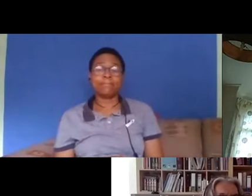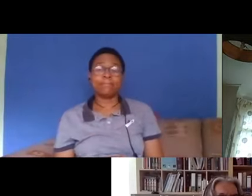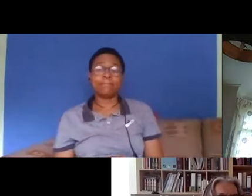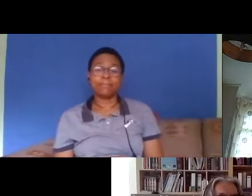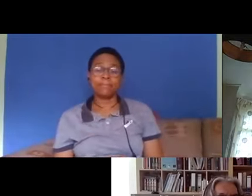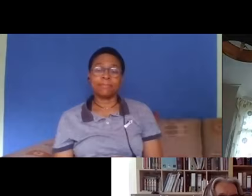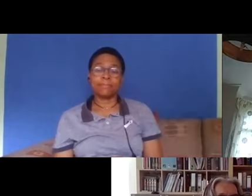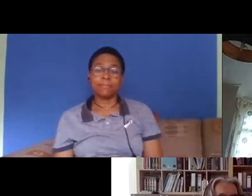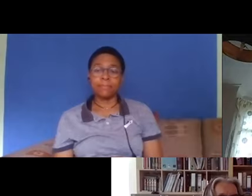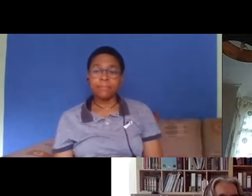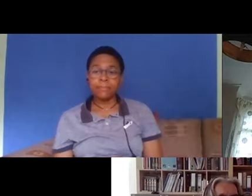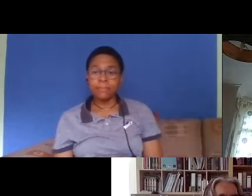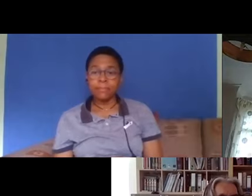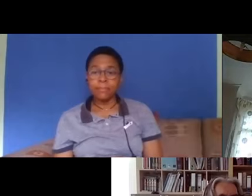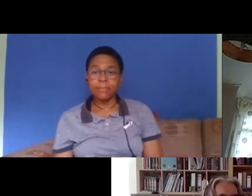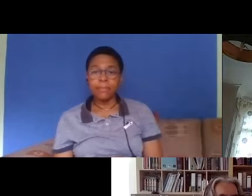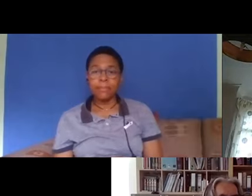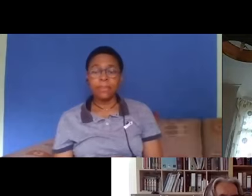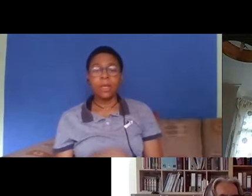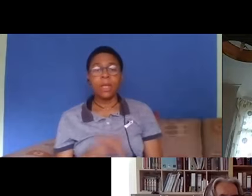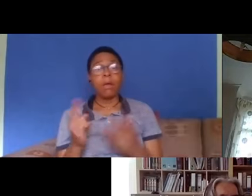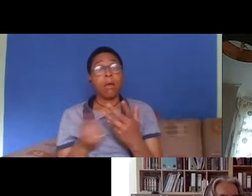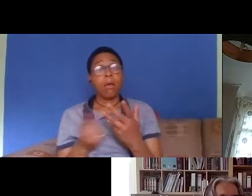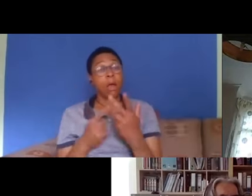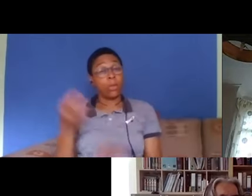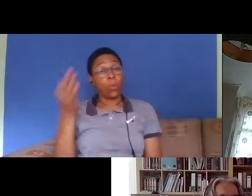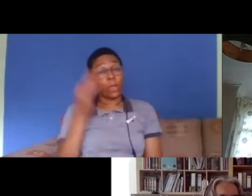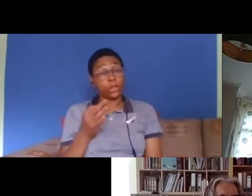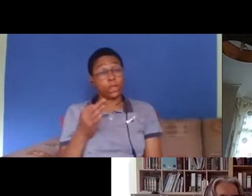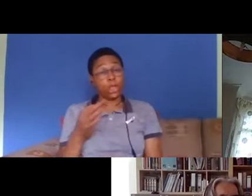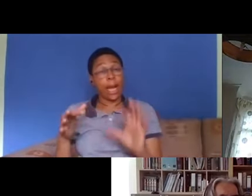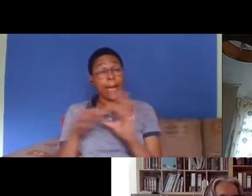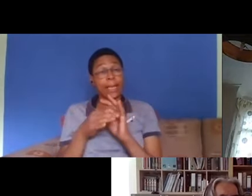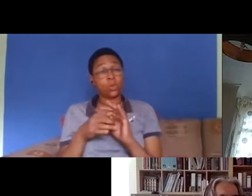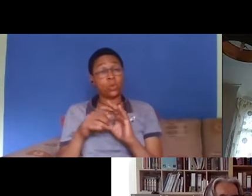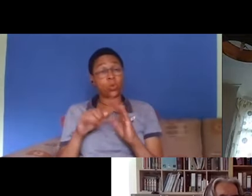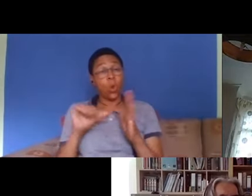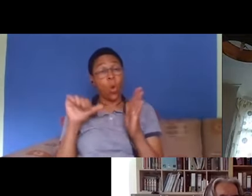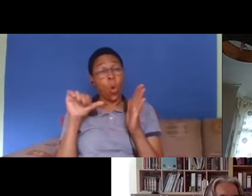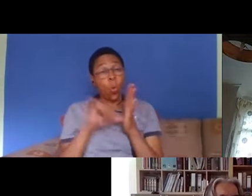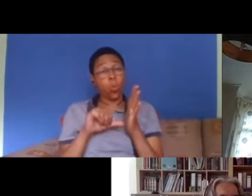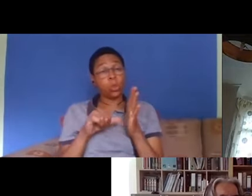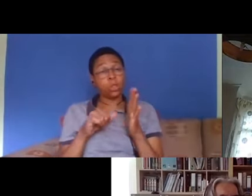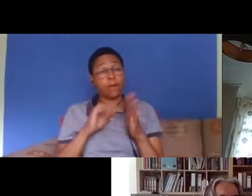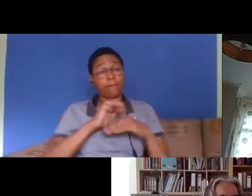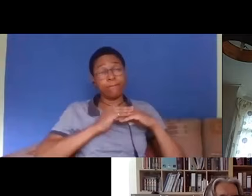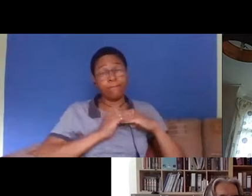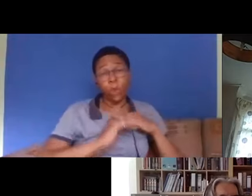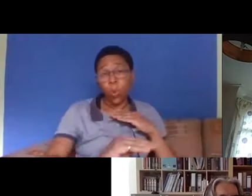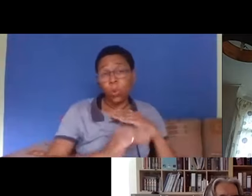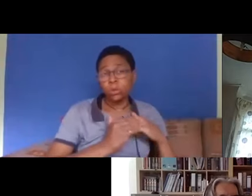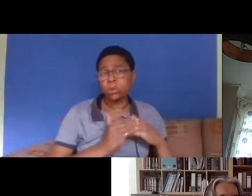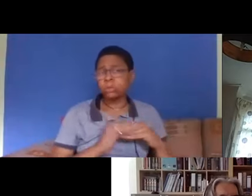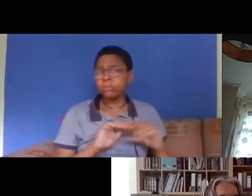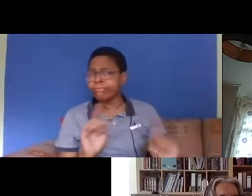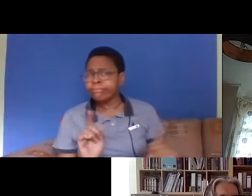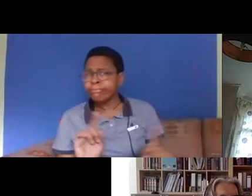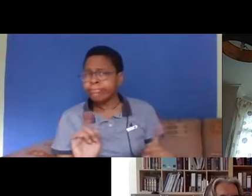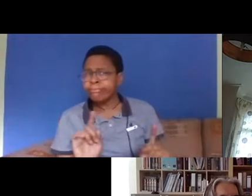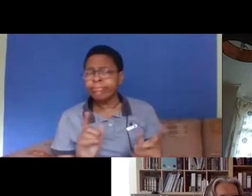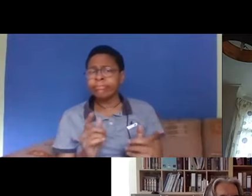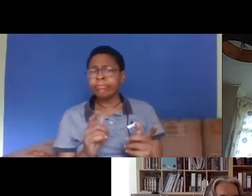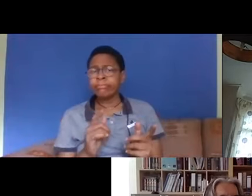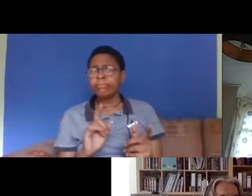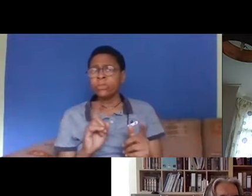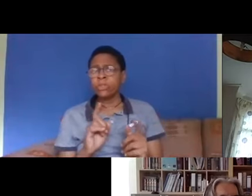Thanks. And there's a question about wooden floors in rented studios, which are quite common. How can I clean them without then risking them not